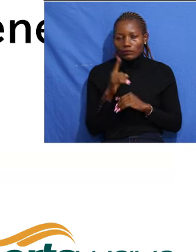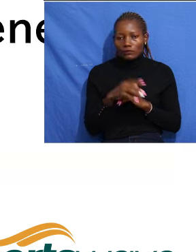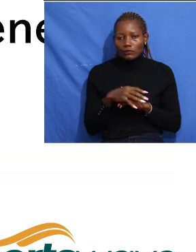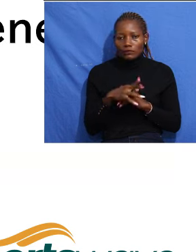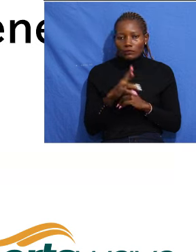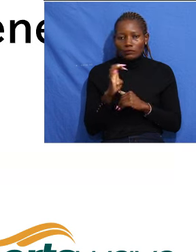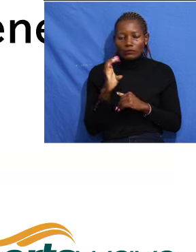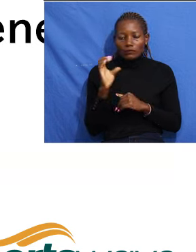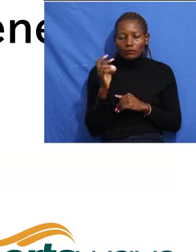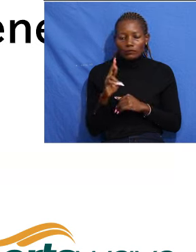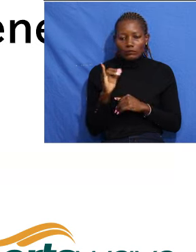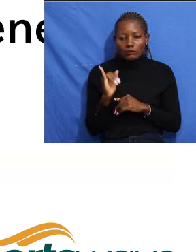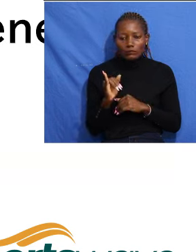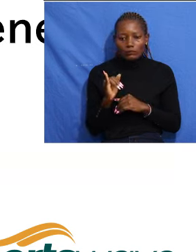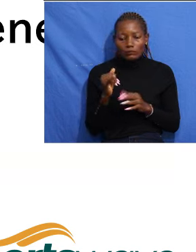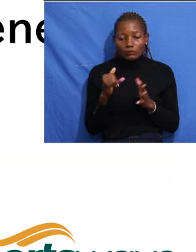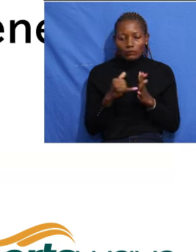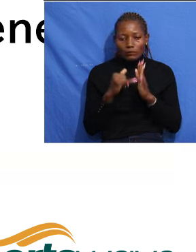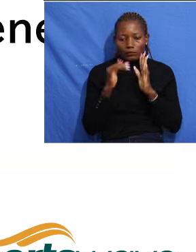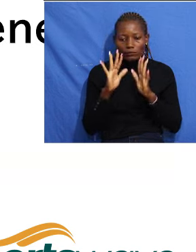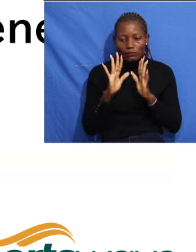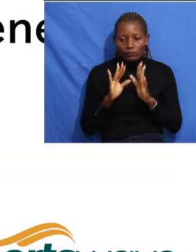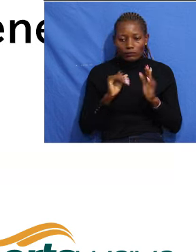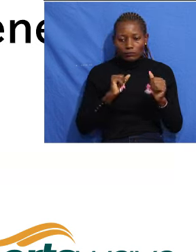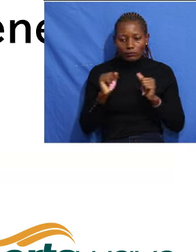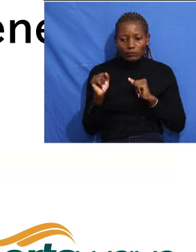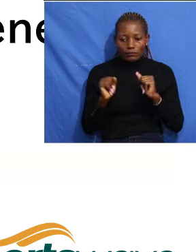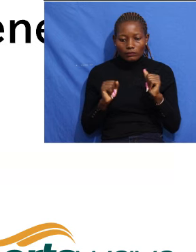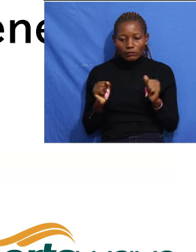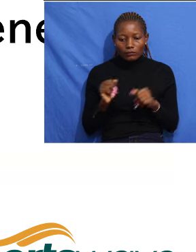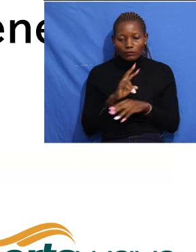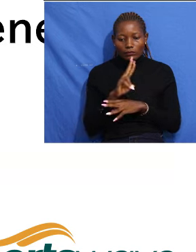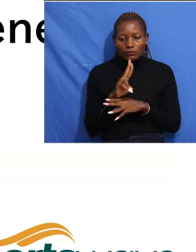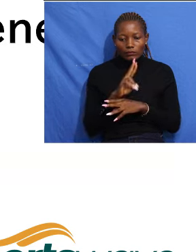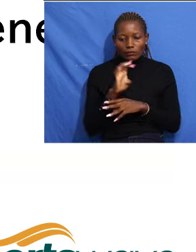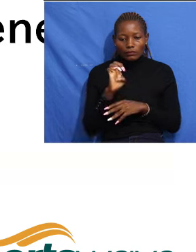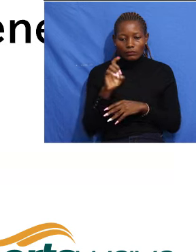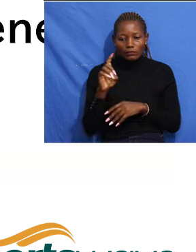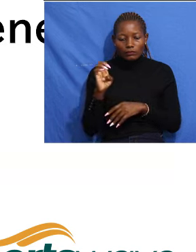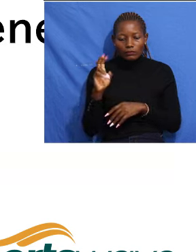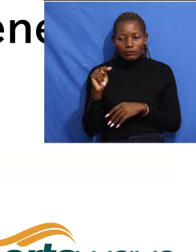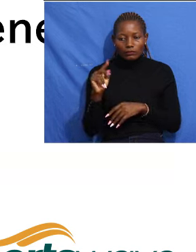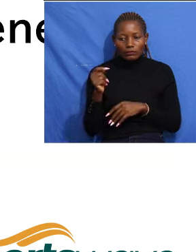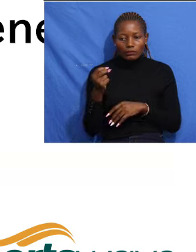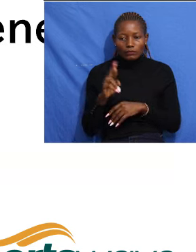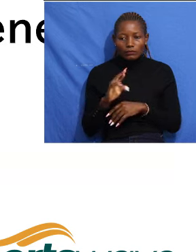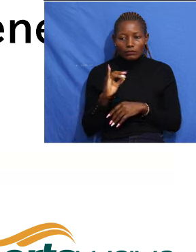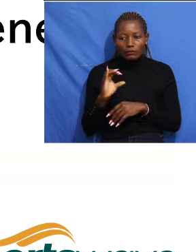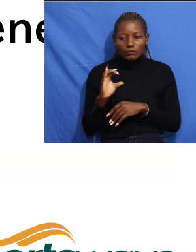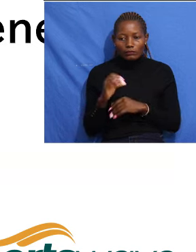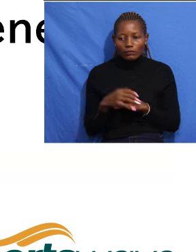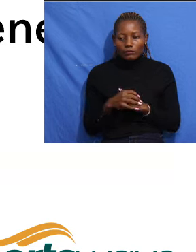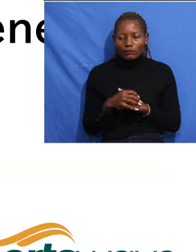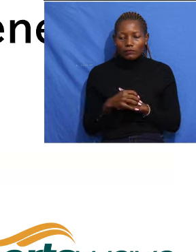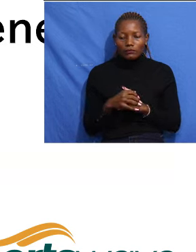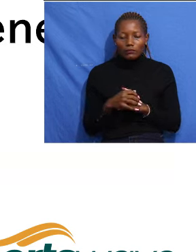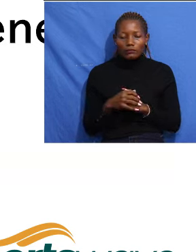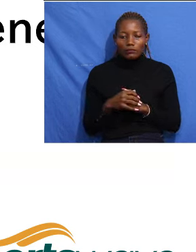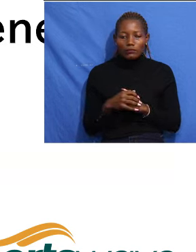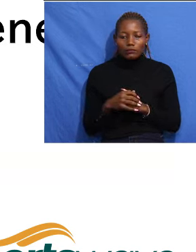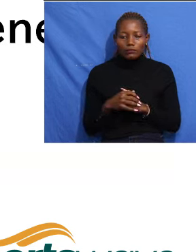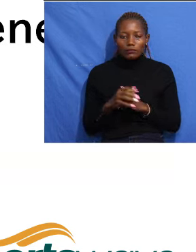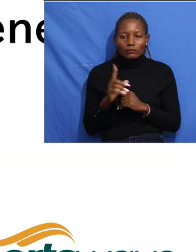to stretch after exercises using eccentric contractions. So eccentric